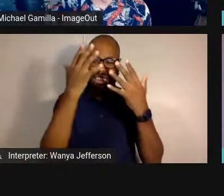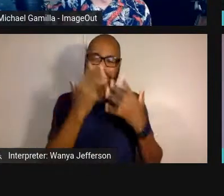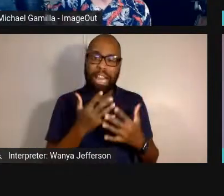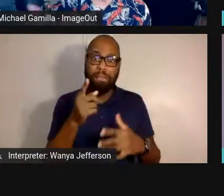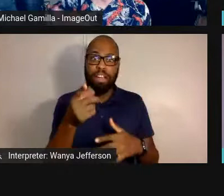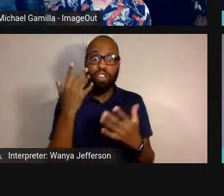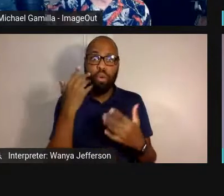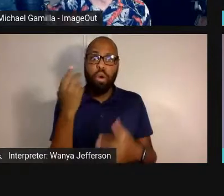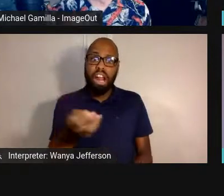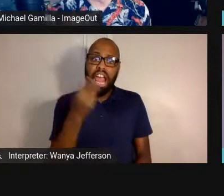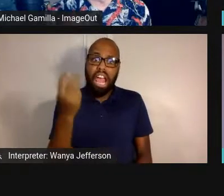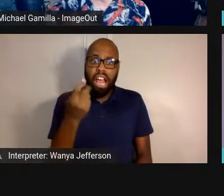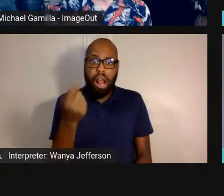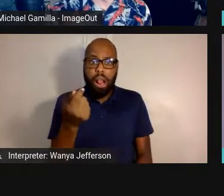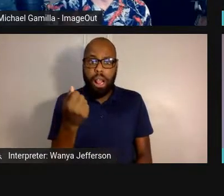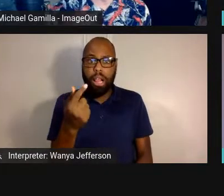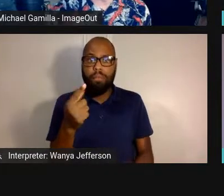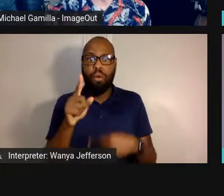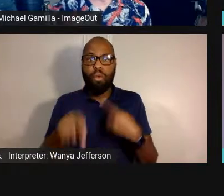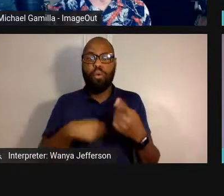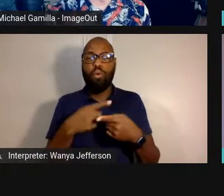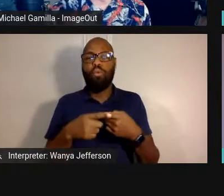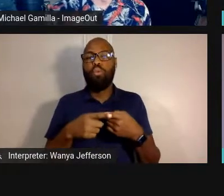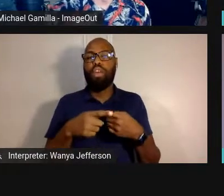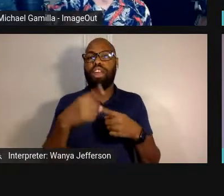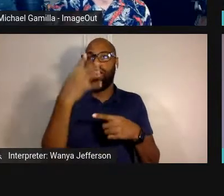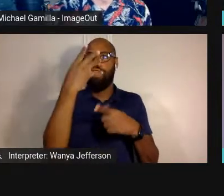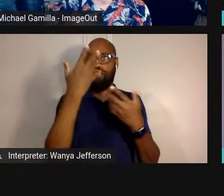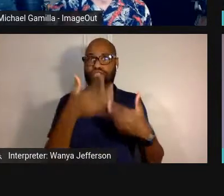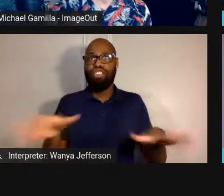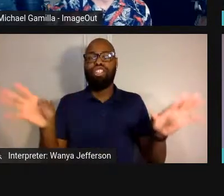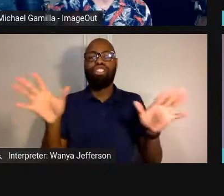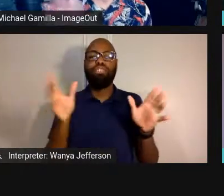out for a little bit when the broadcast ends, you know, we can say goodbye.